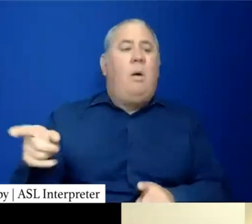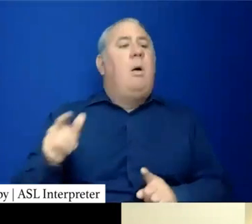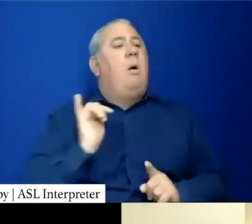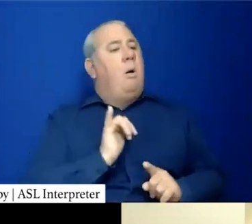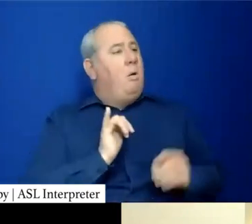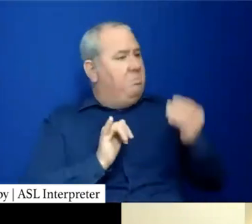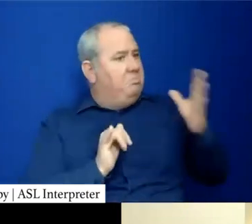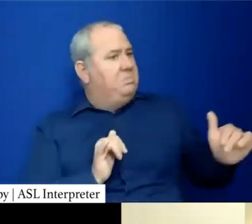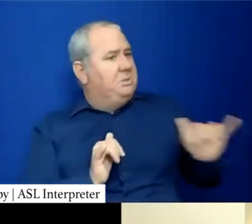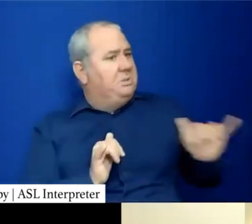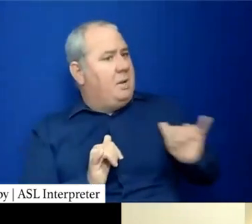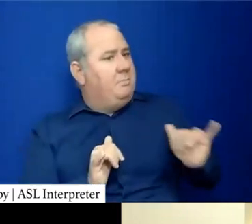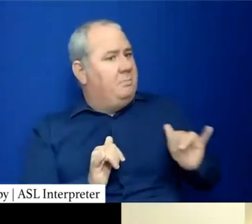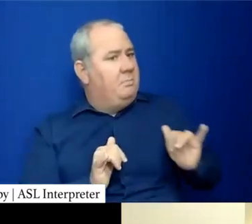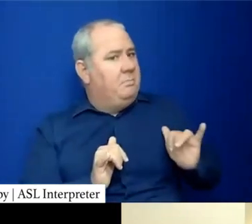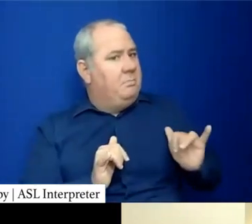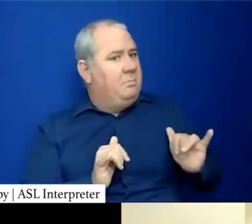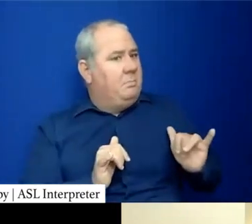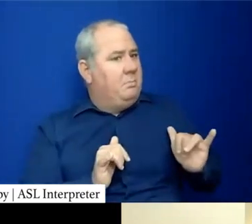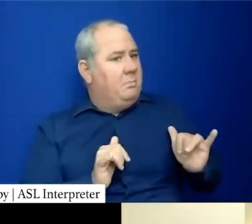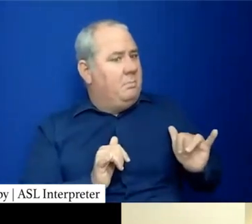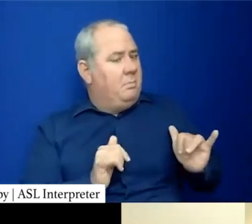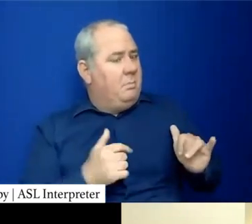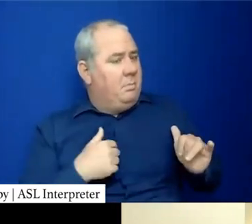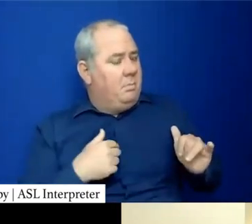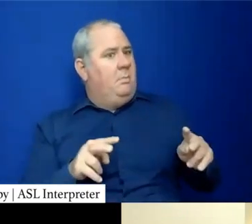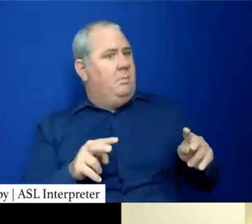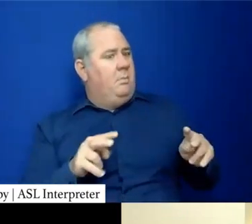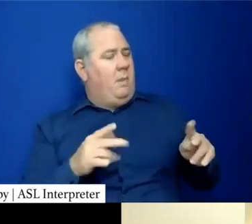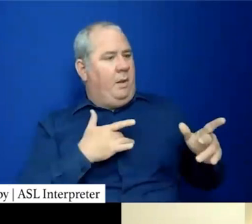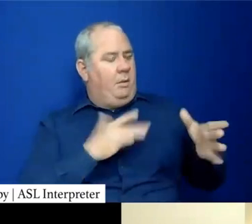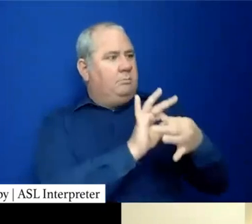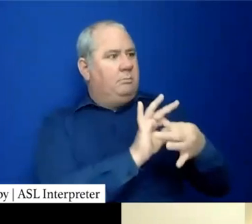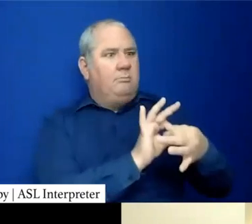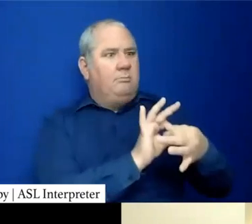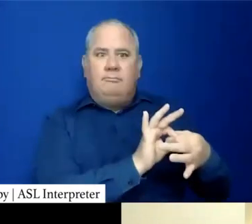wondering. And we were like friends like that after that moment.